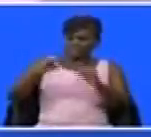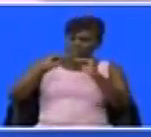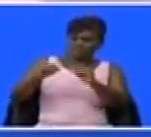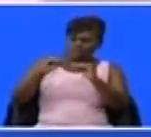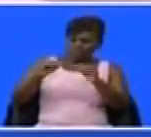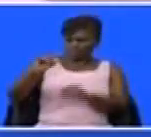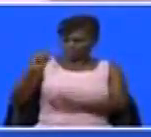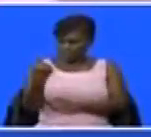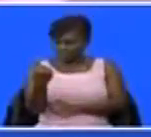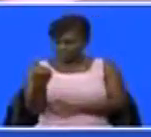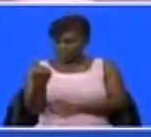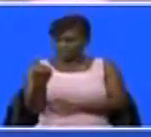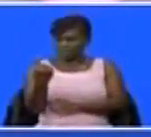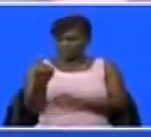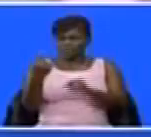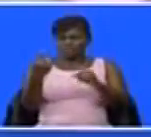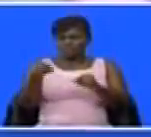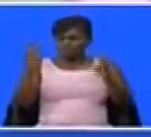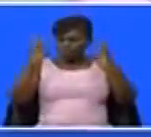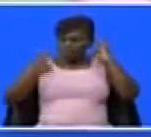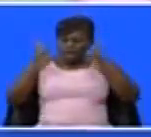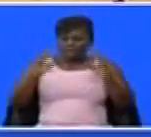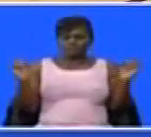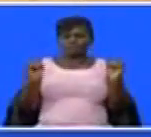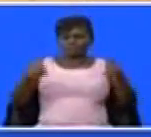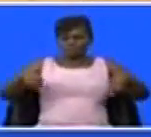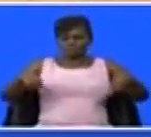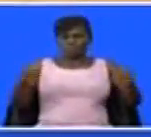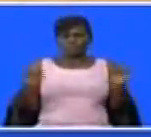are told, first and foremost, never ever let panic take control of you.